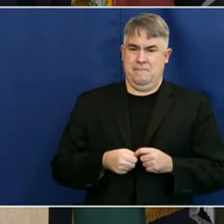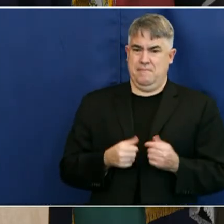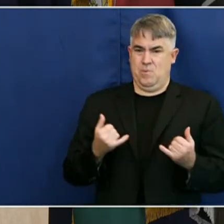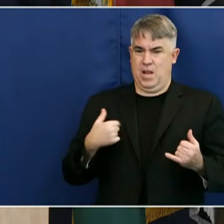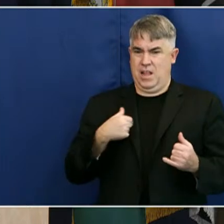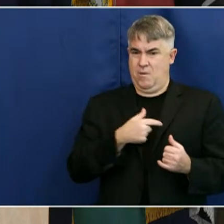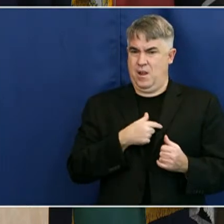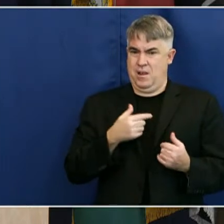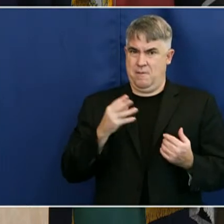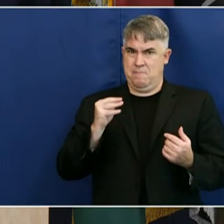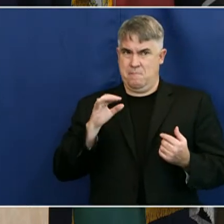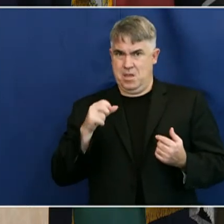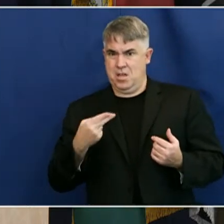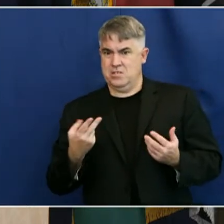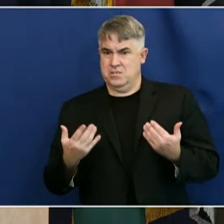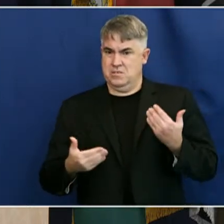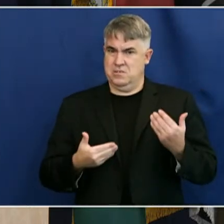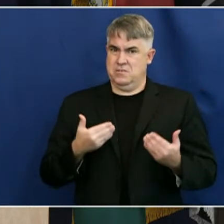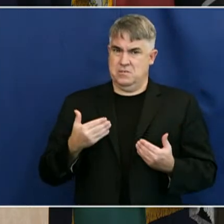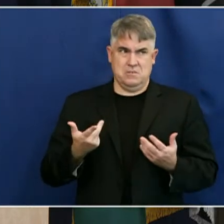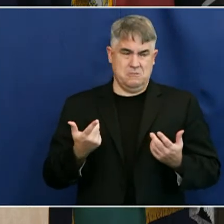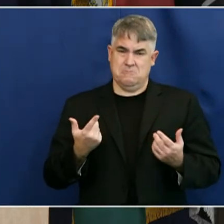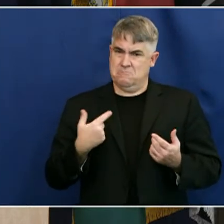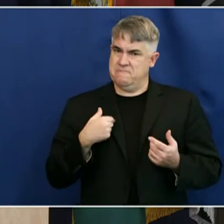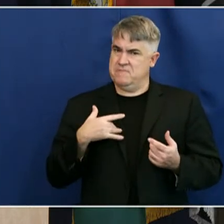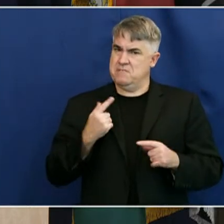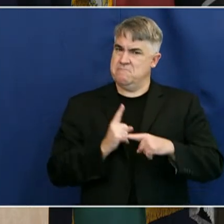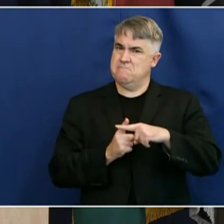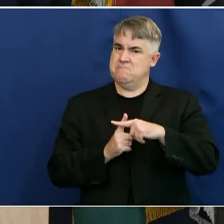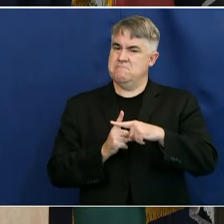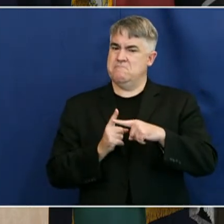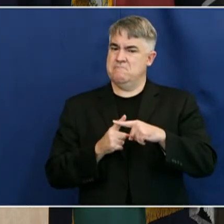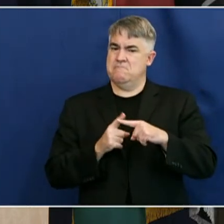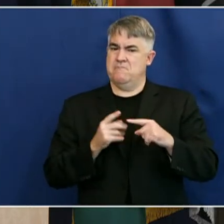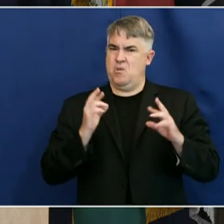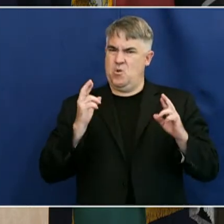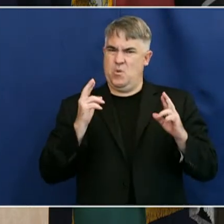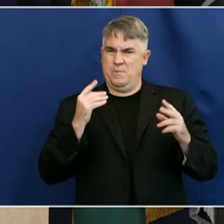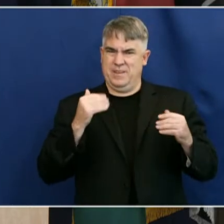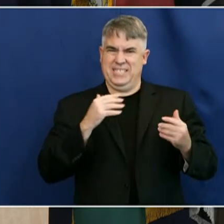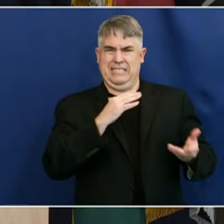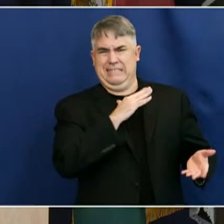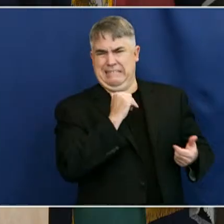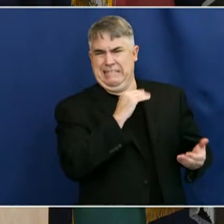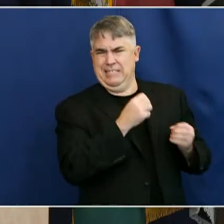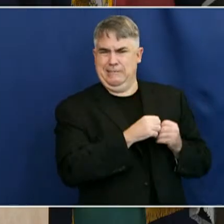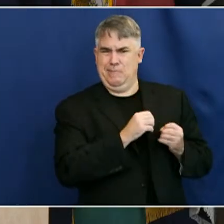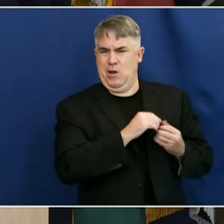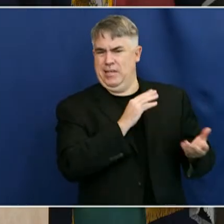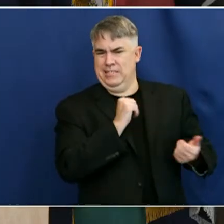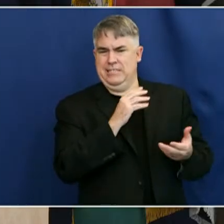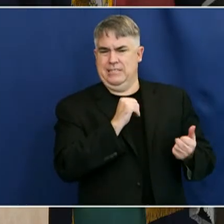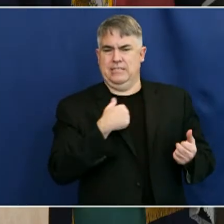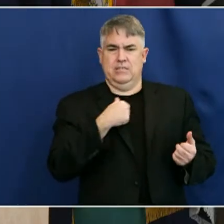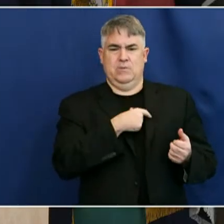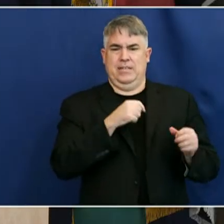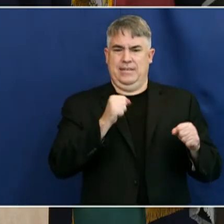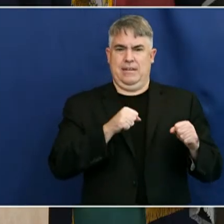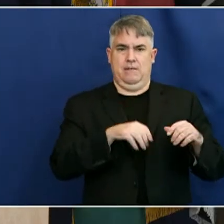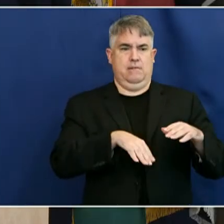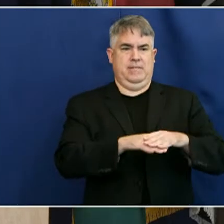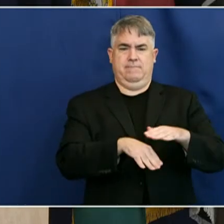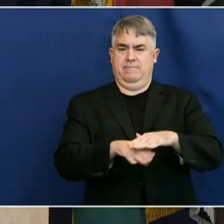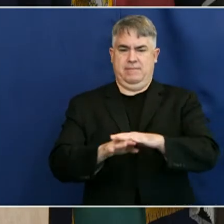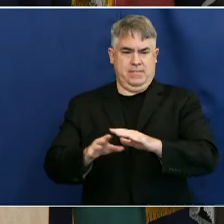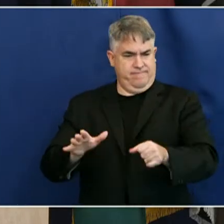can start getting them in arms. But we are hopeful that the supply will increase and every superstation will be operating at maximum capacity every single